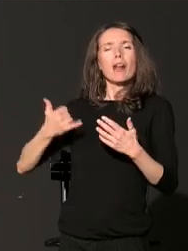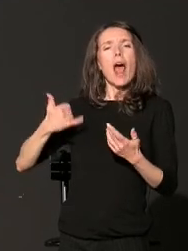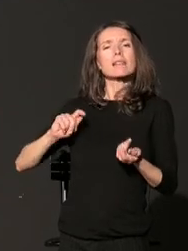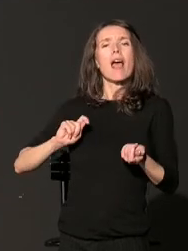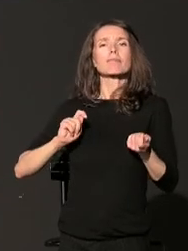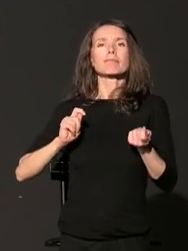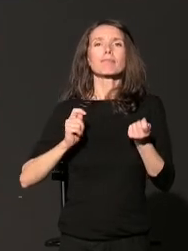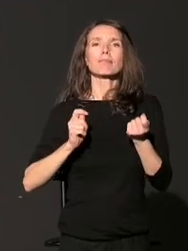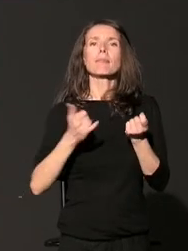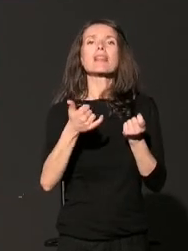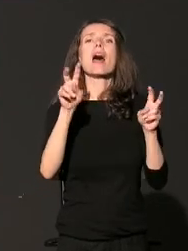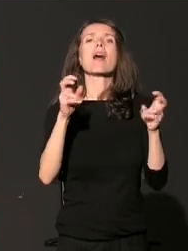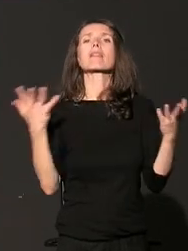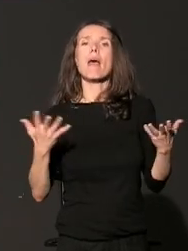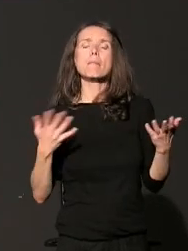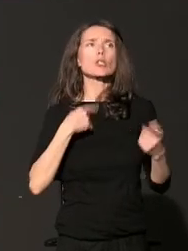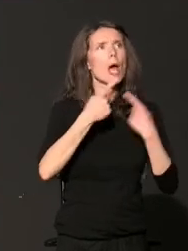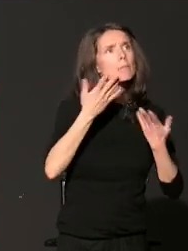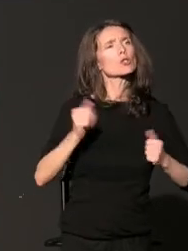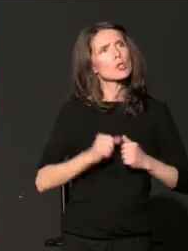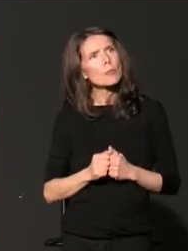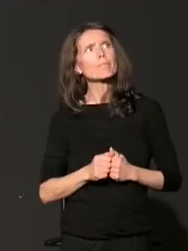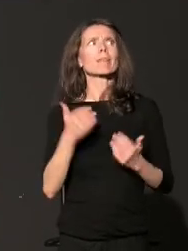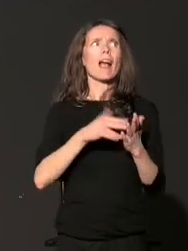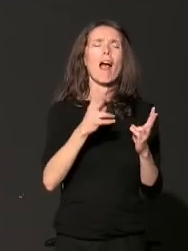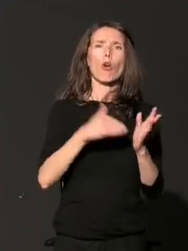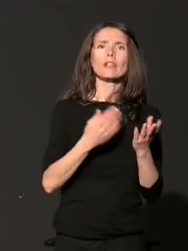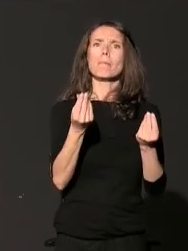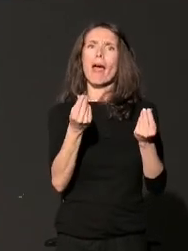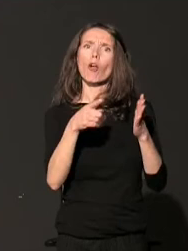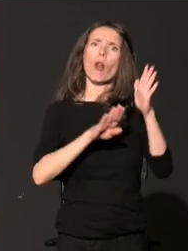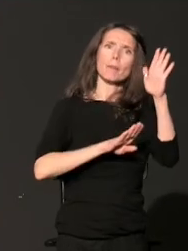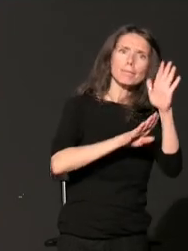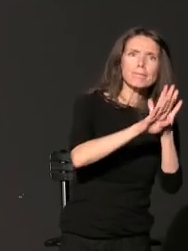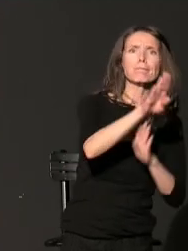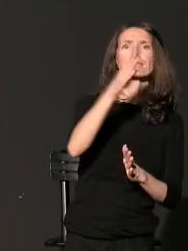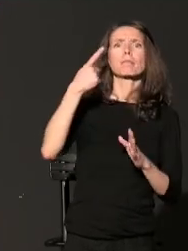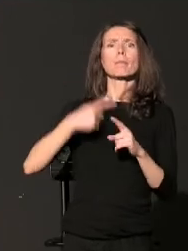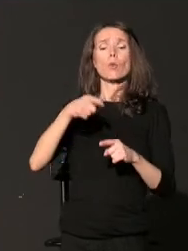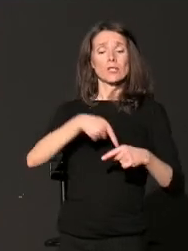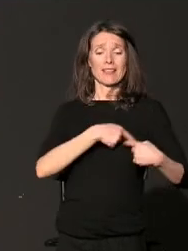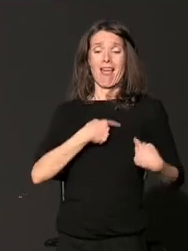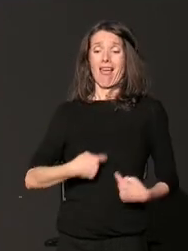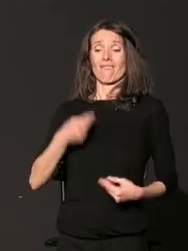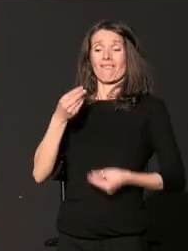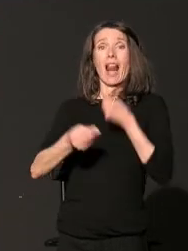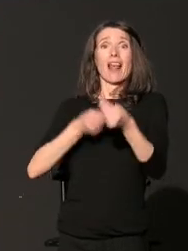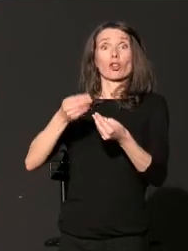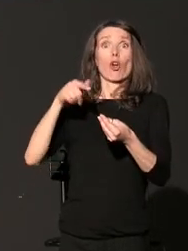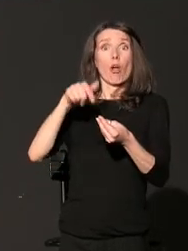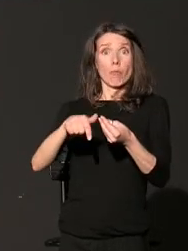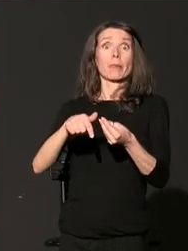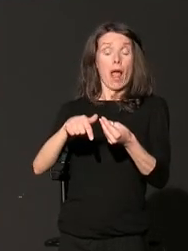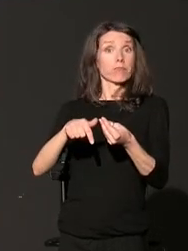philanthropy as a topic that most citizens want to now give. And so I think it's also a testament to where we are at in Serbia's development